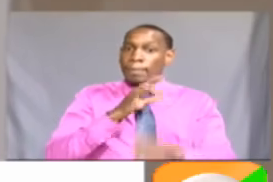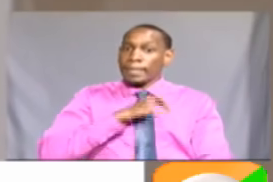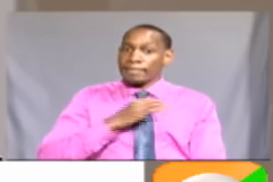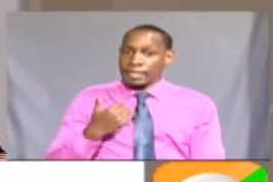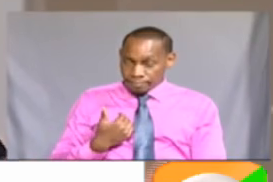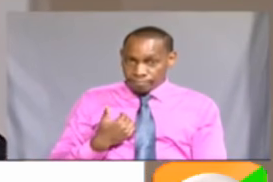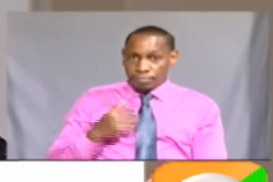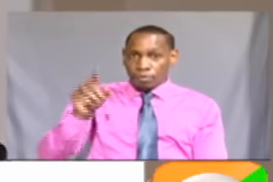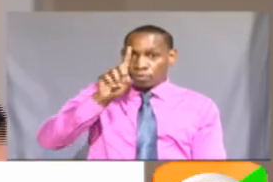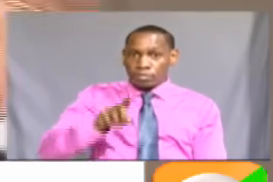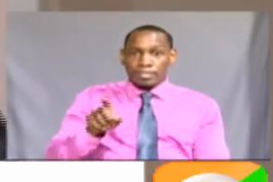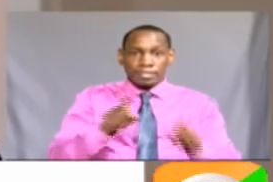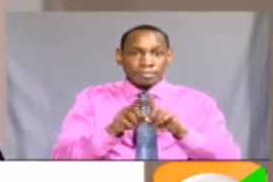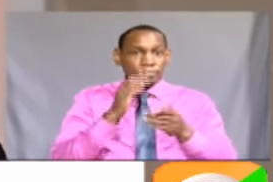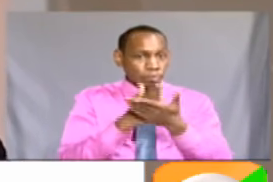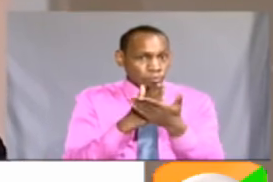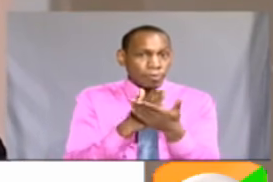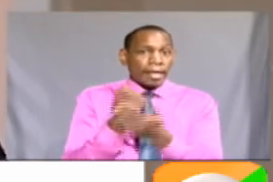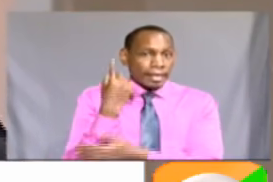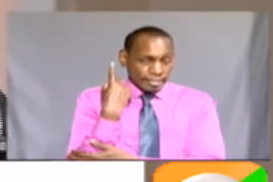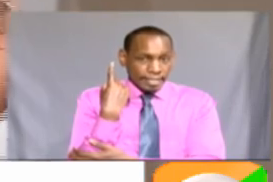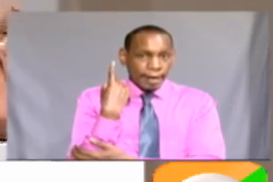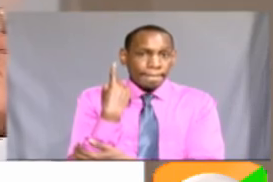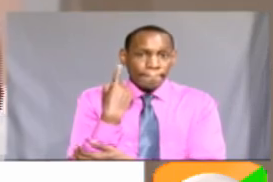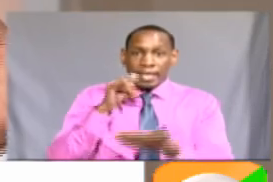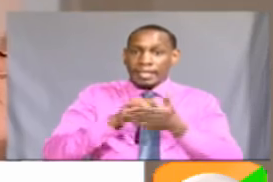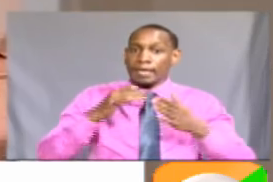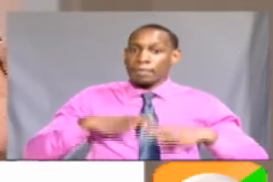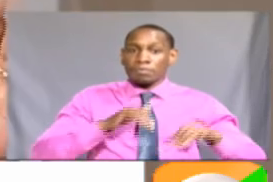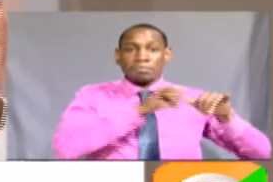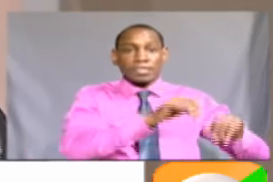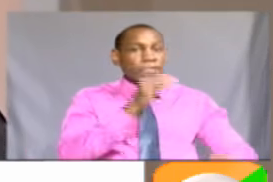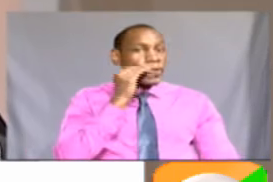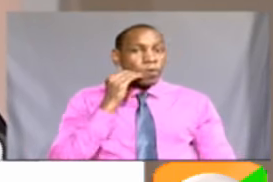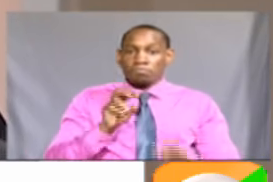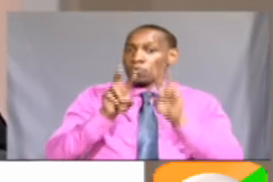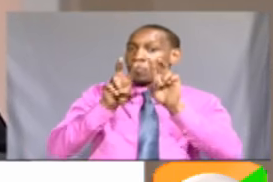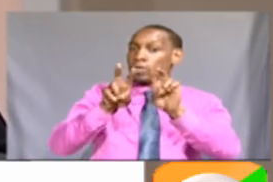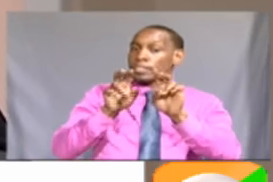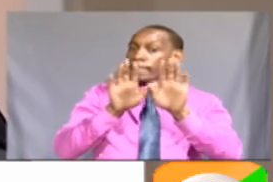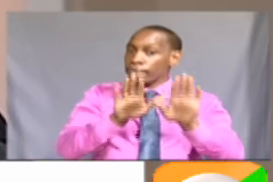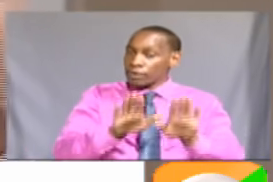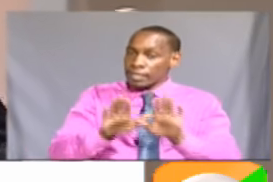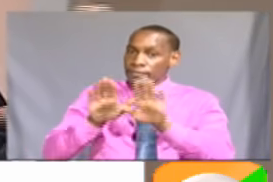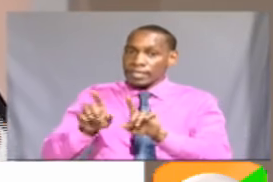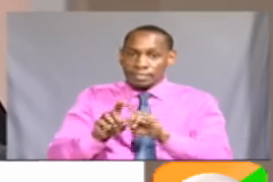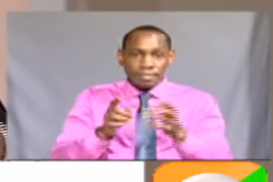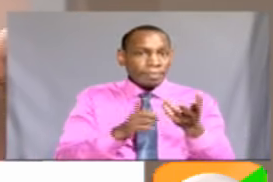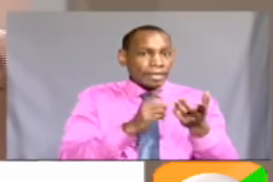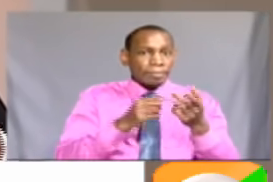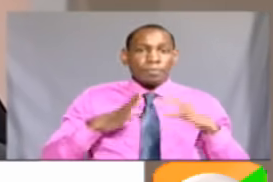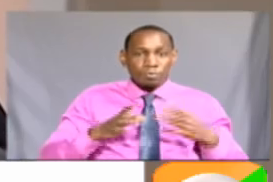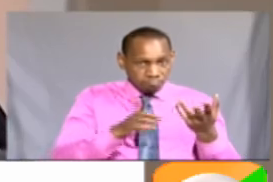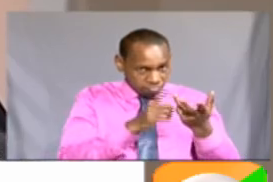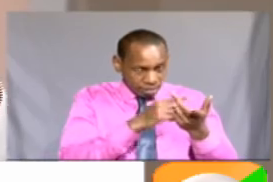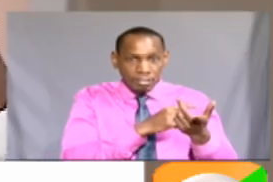money? And make no mistake, as Lena said, people are at home, they're watching keenly. The number of calculators out